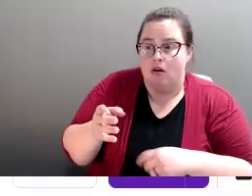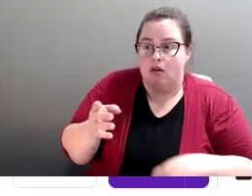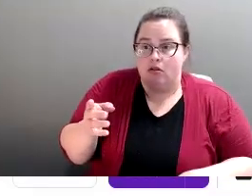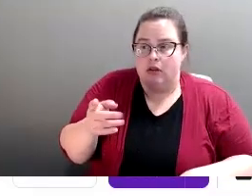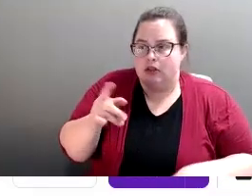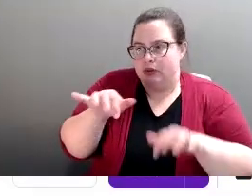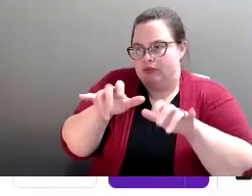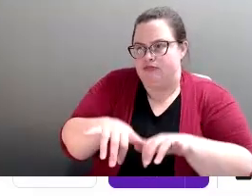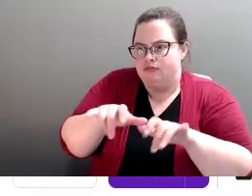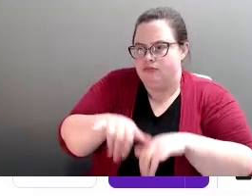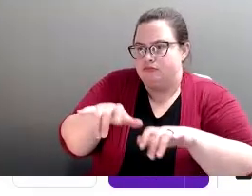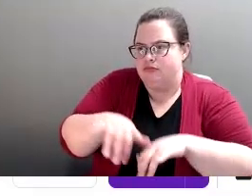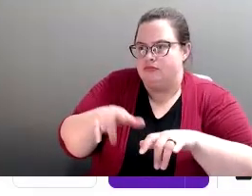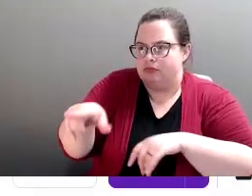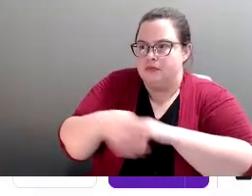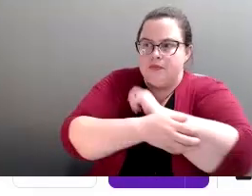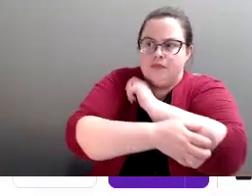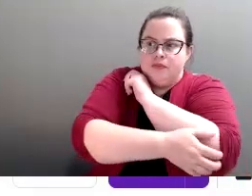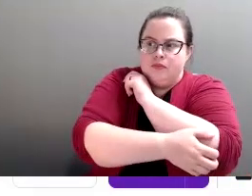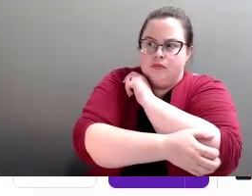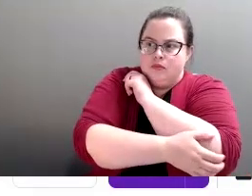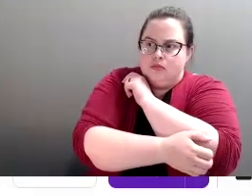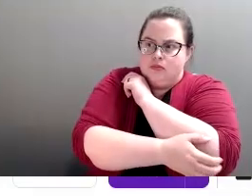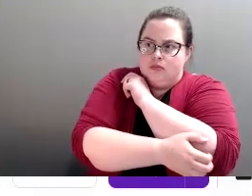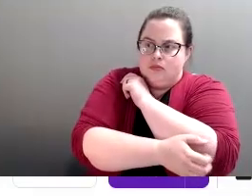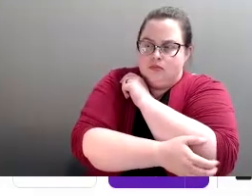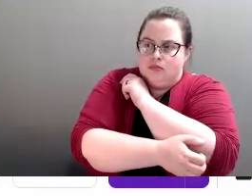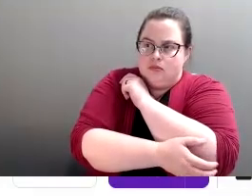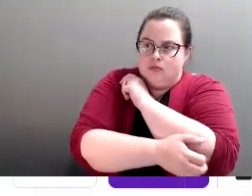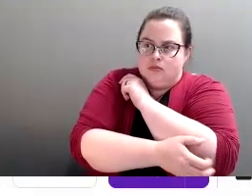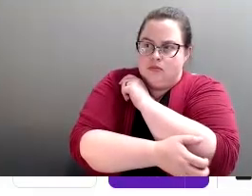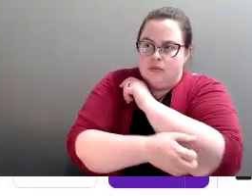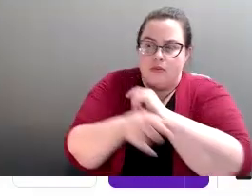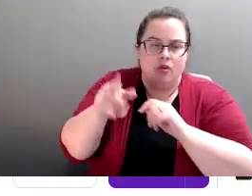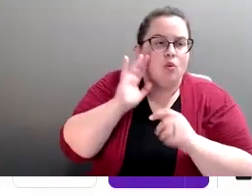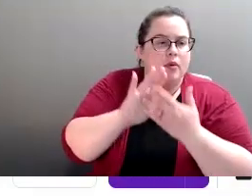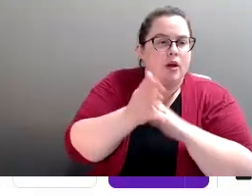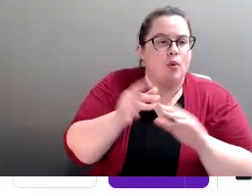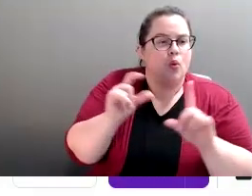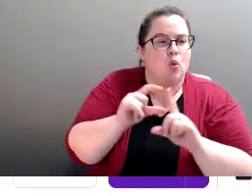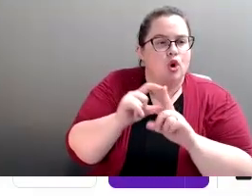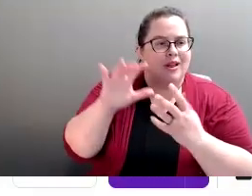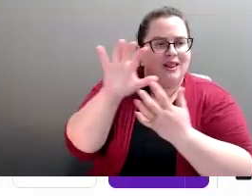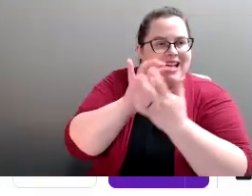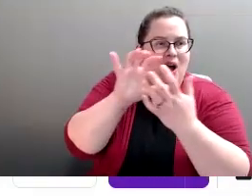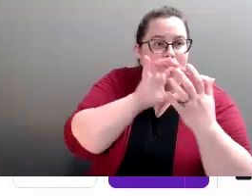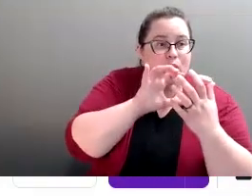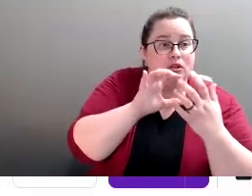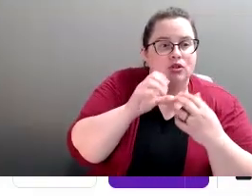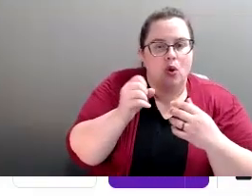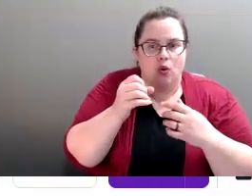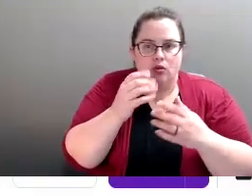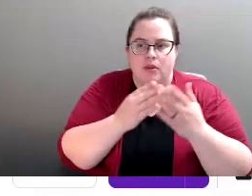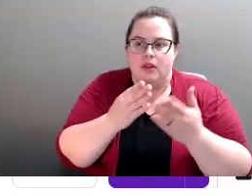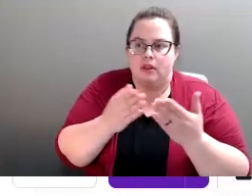just put in here, right? So how, create, well, this is going to be a word cloud. So give us some of the ways or some of the things you would like to, how